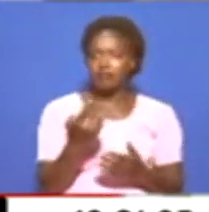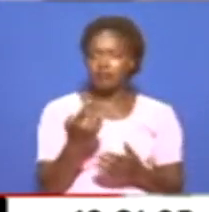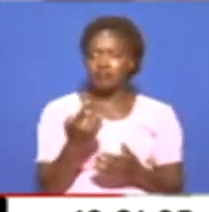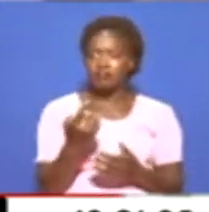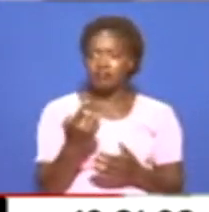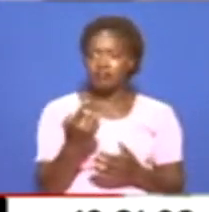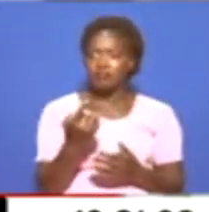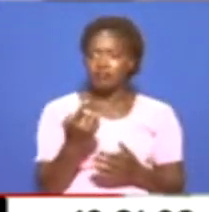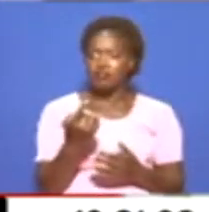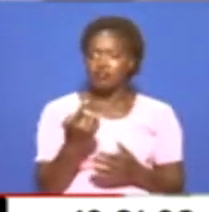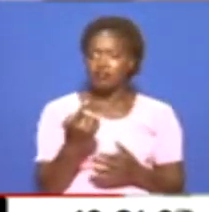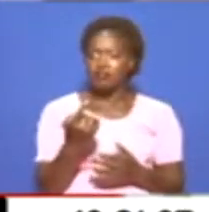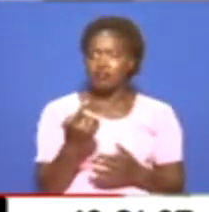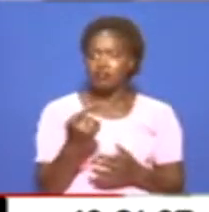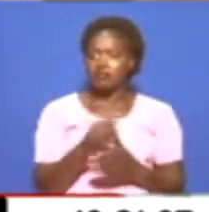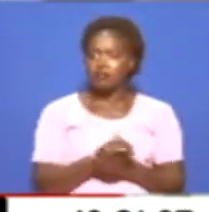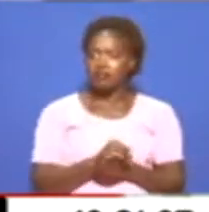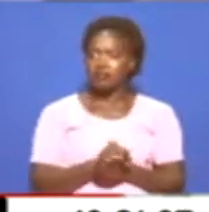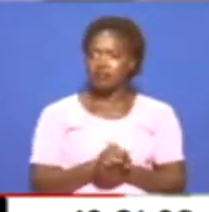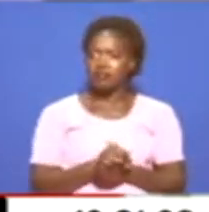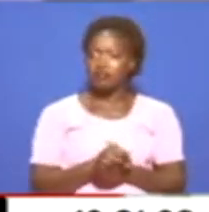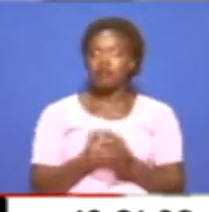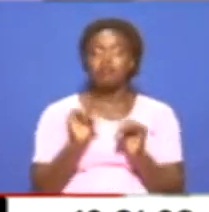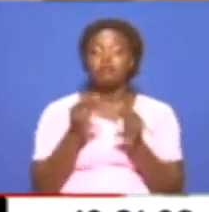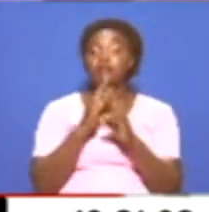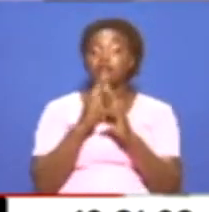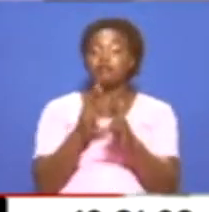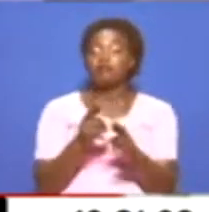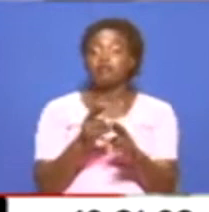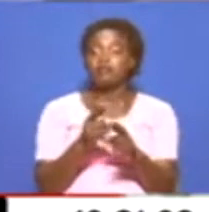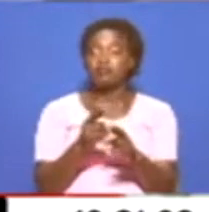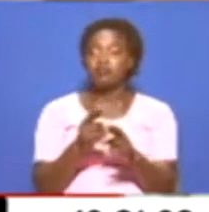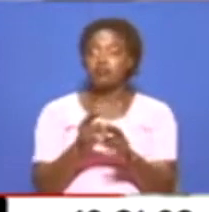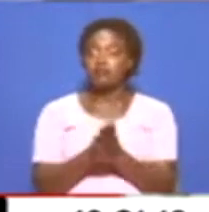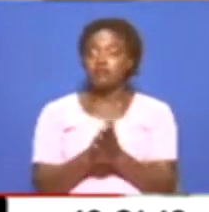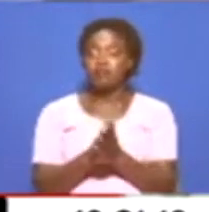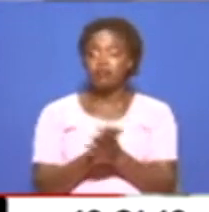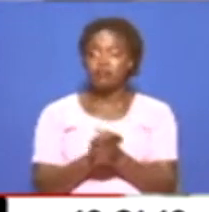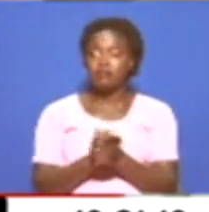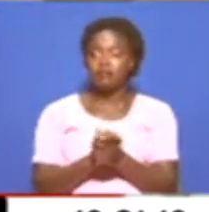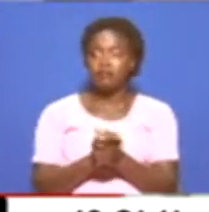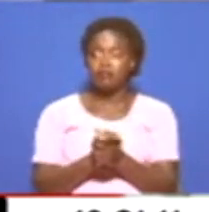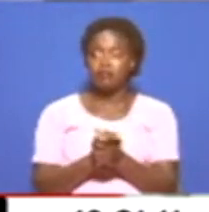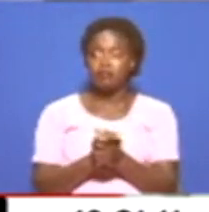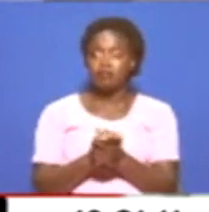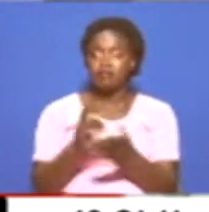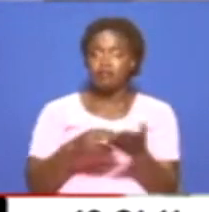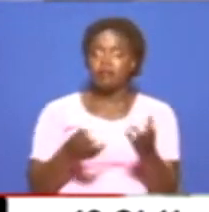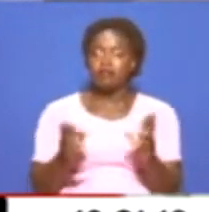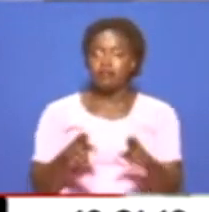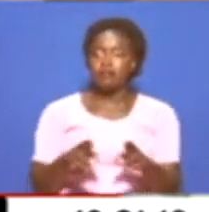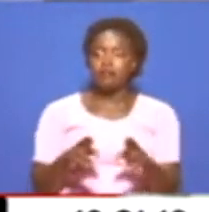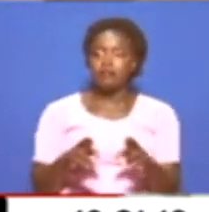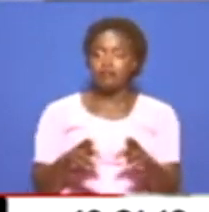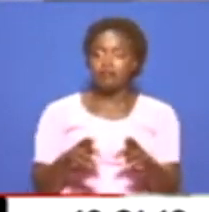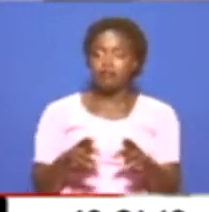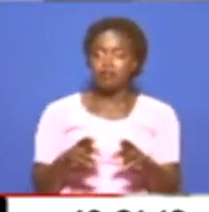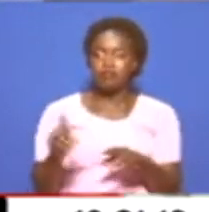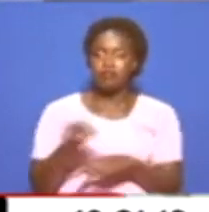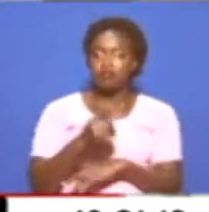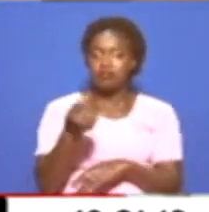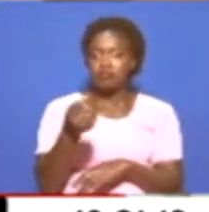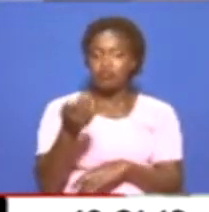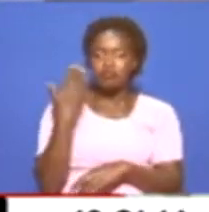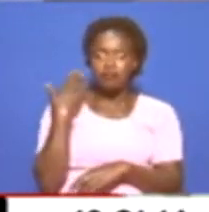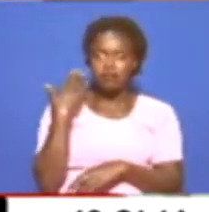a spin on this. They talk, the media reports, I remember, this is in regards to what transpired a couple of days ago, where